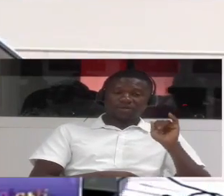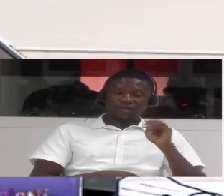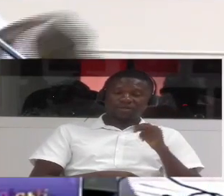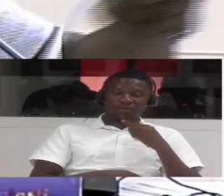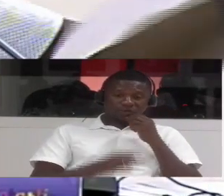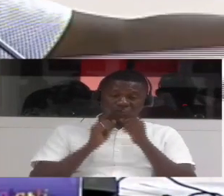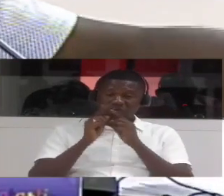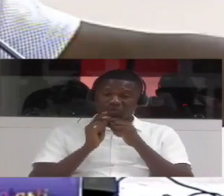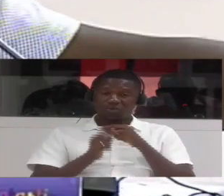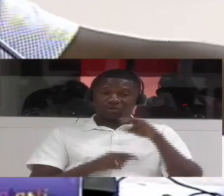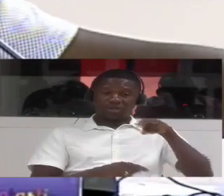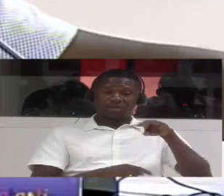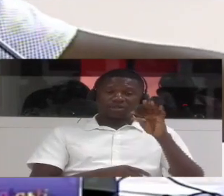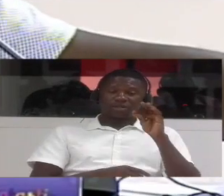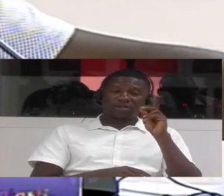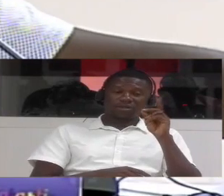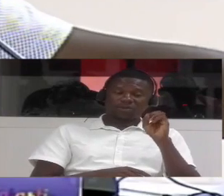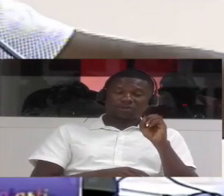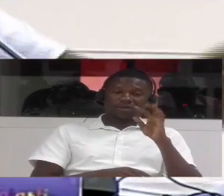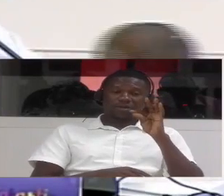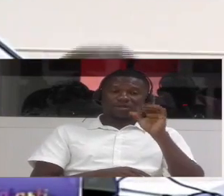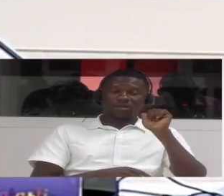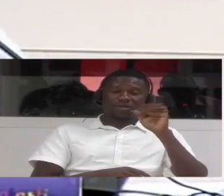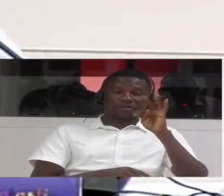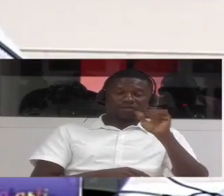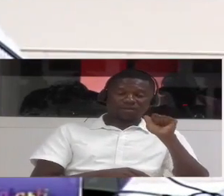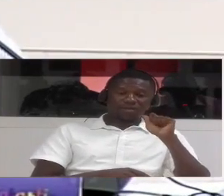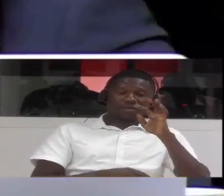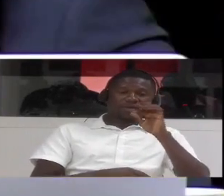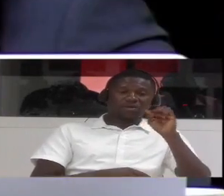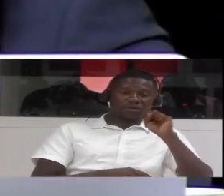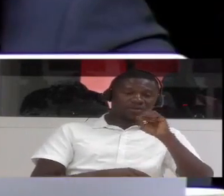That's what it seemed like at the time, correct? Yes.